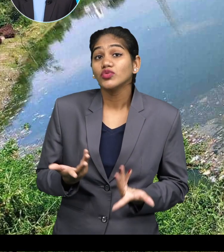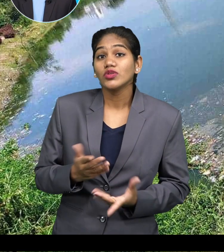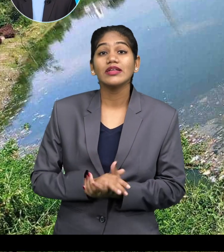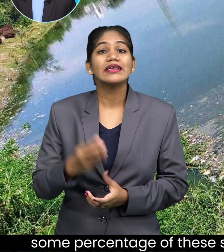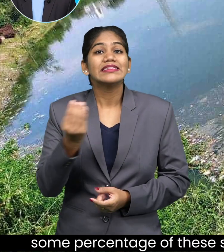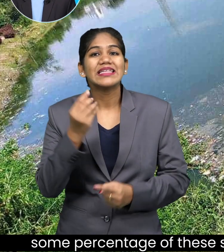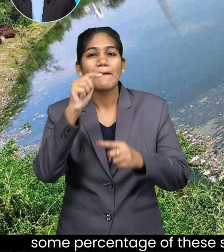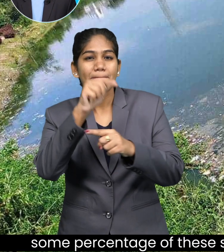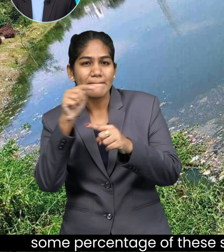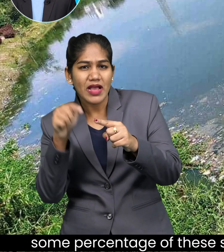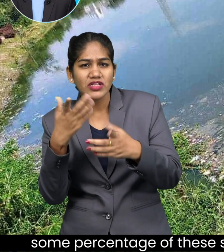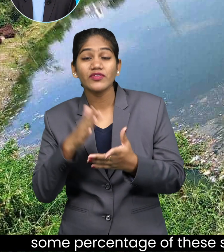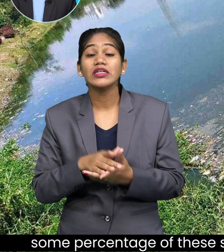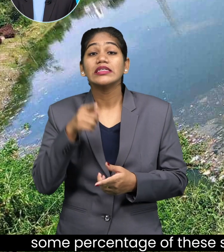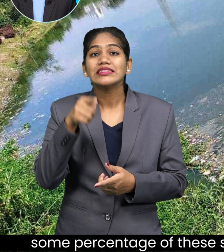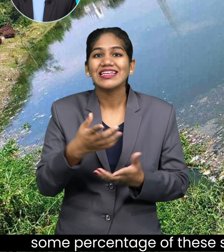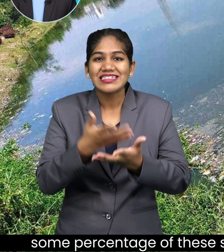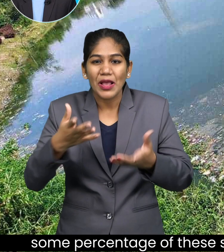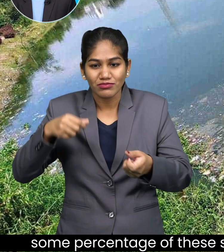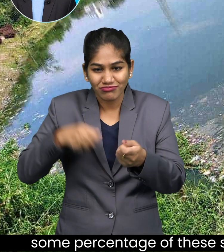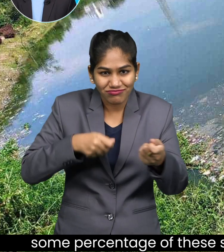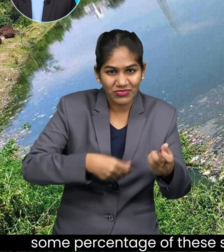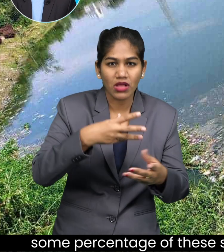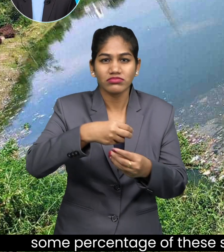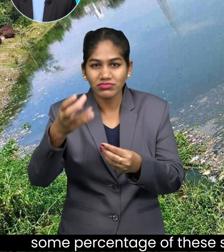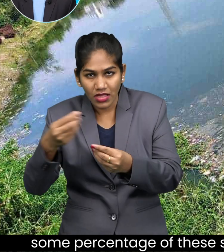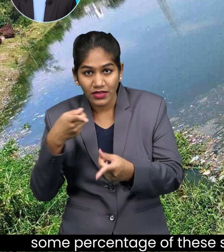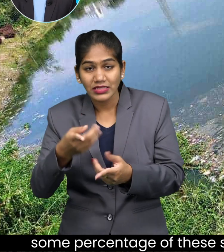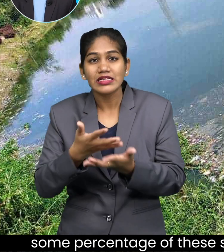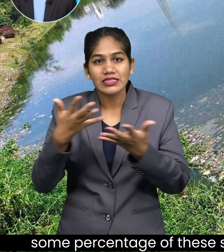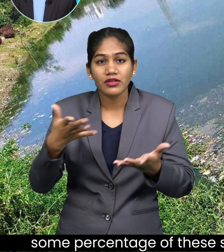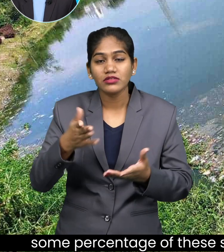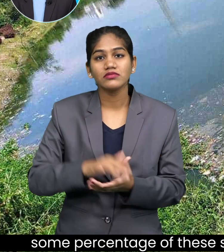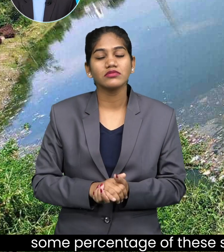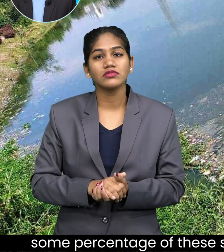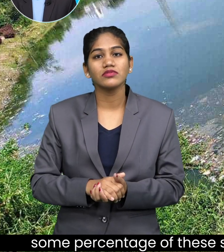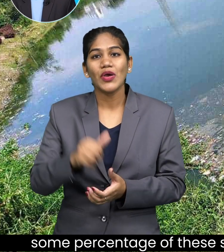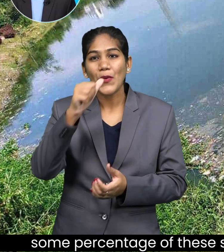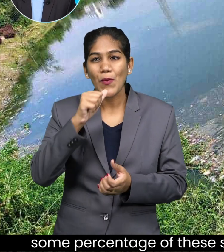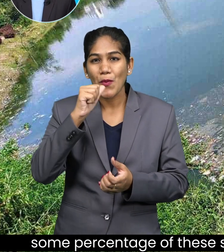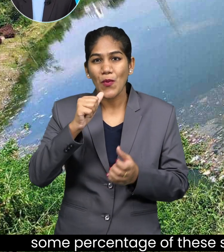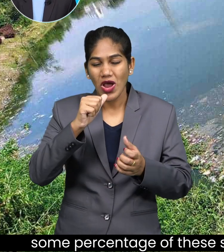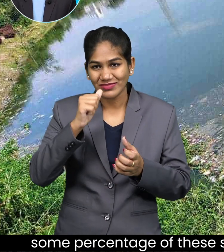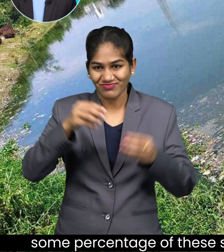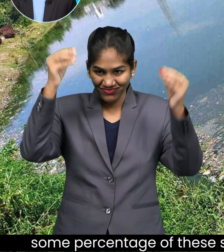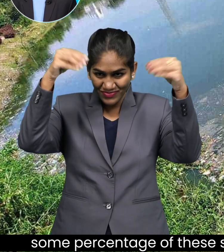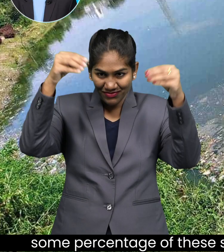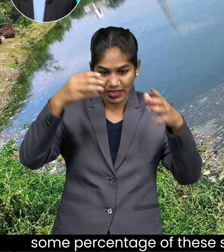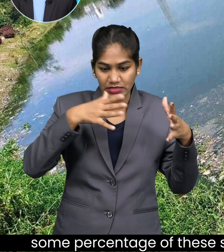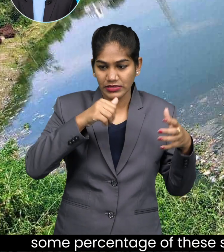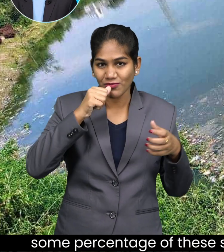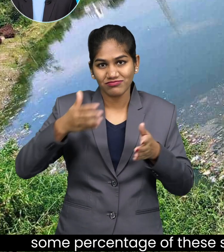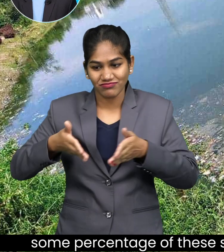So, some percentage of these substances are washed into the water bodies.